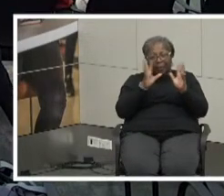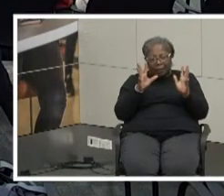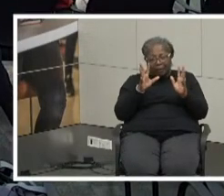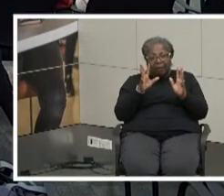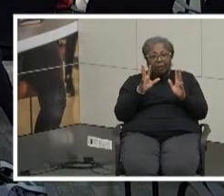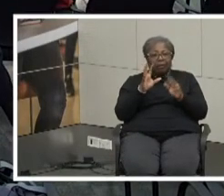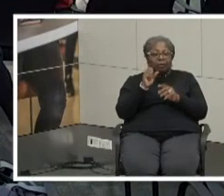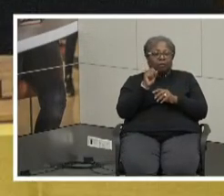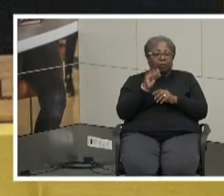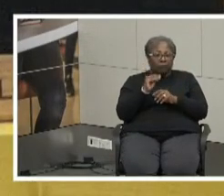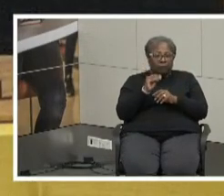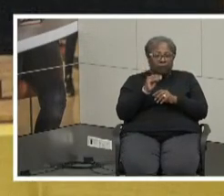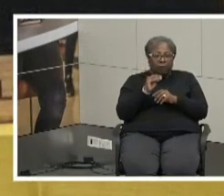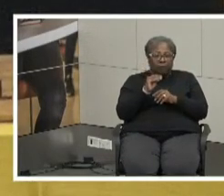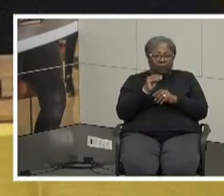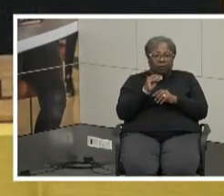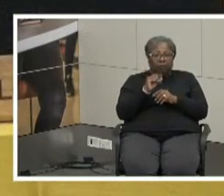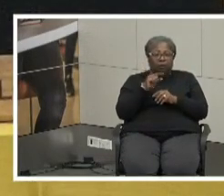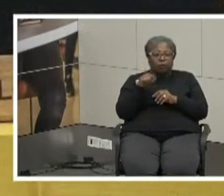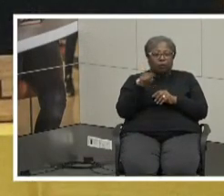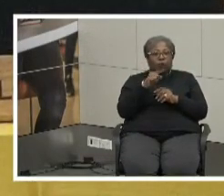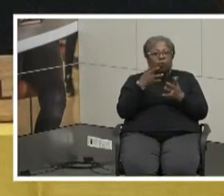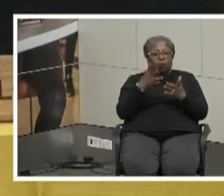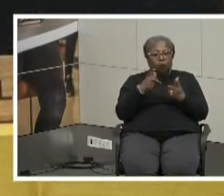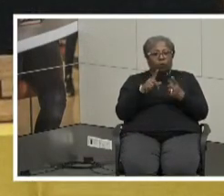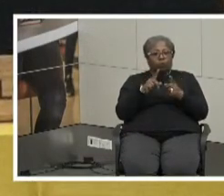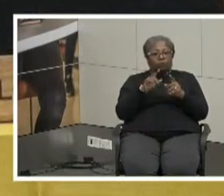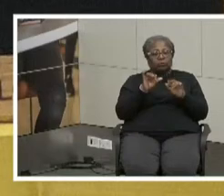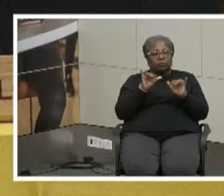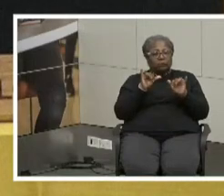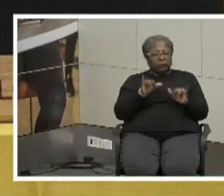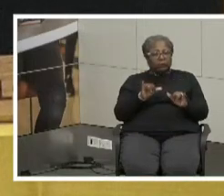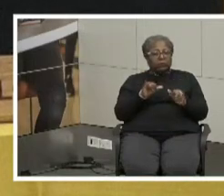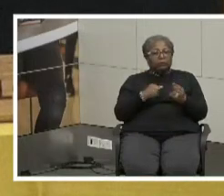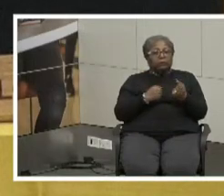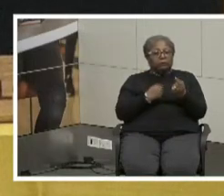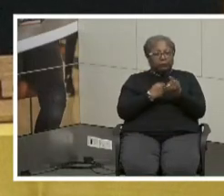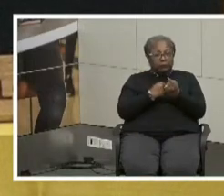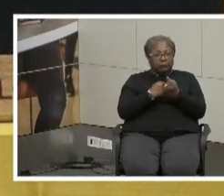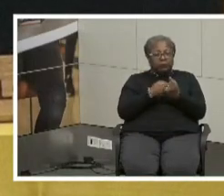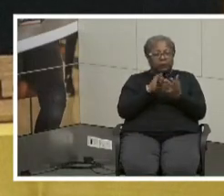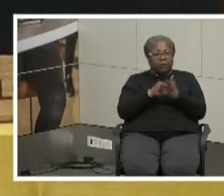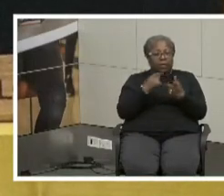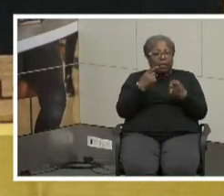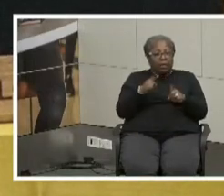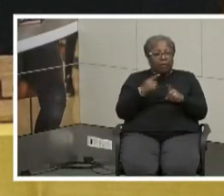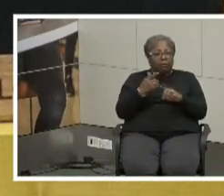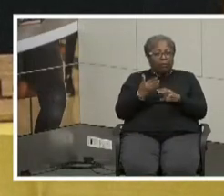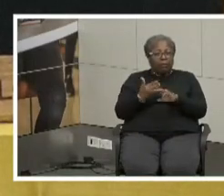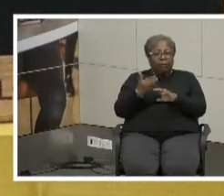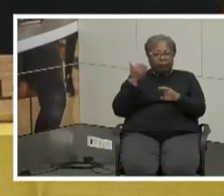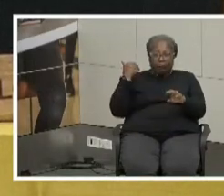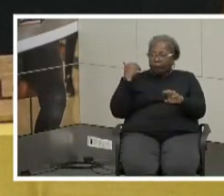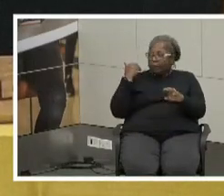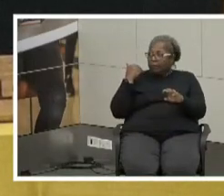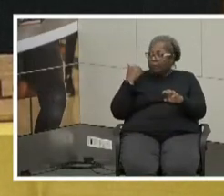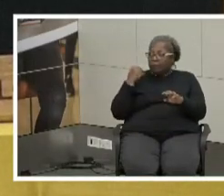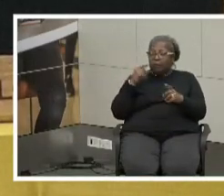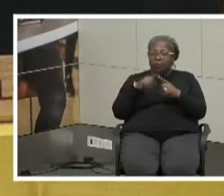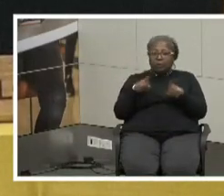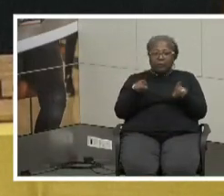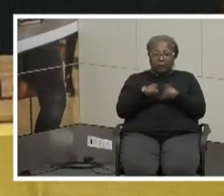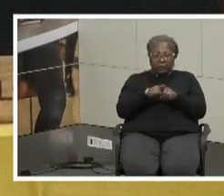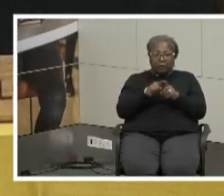bit so so you're wanting the same funding that was happening in the past to the